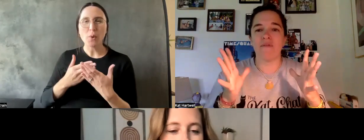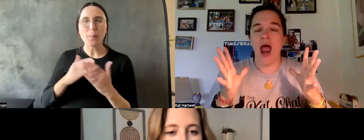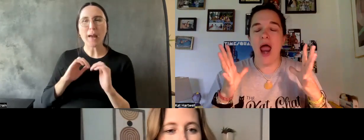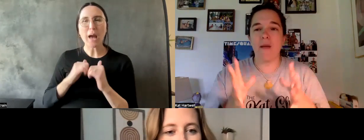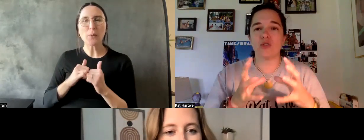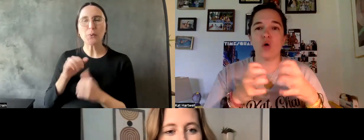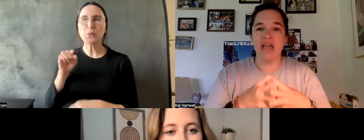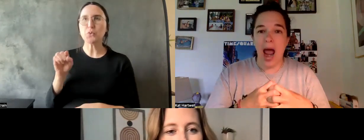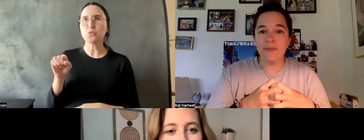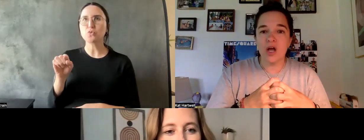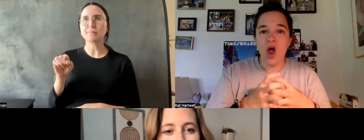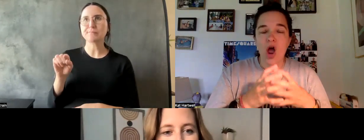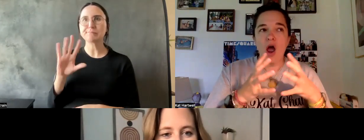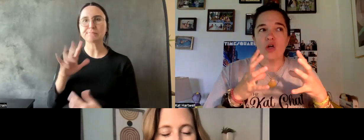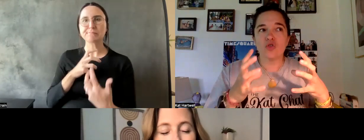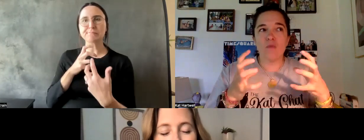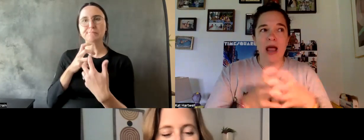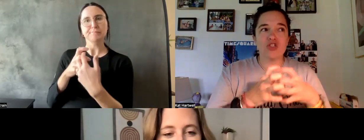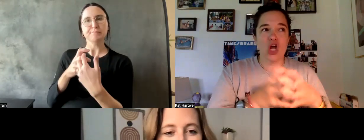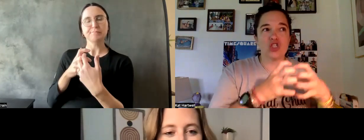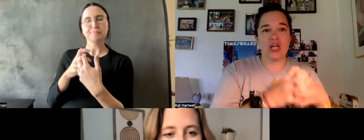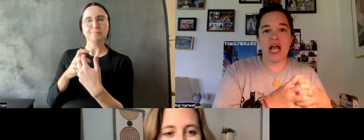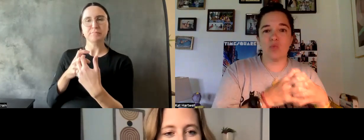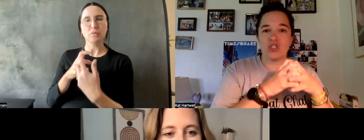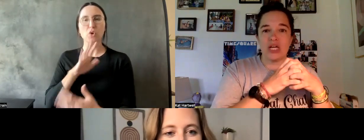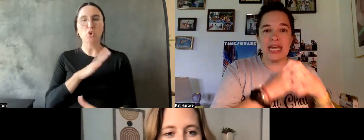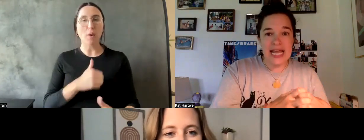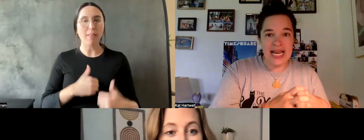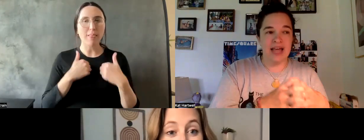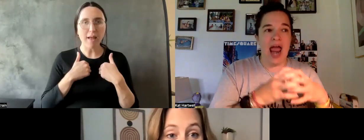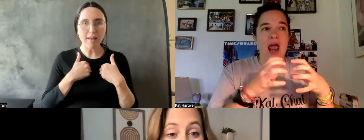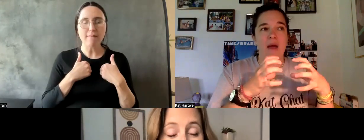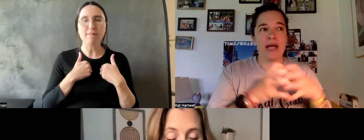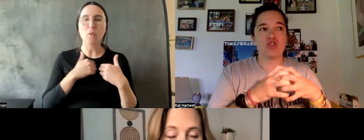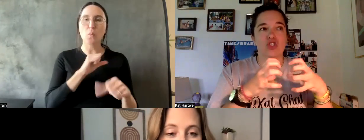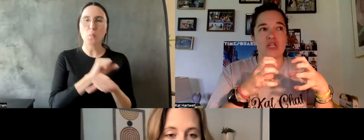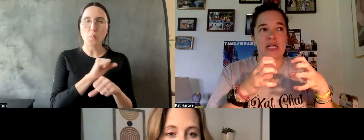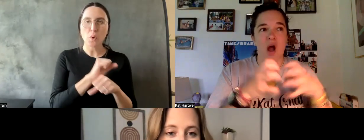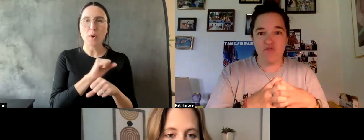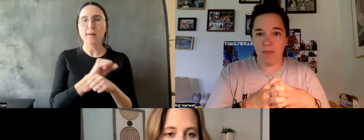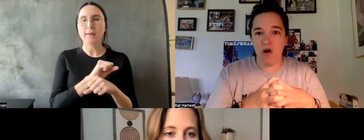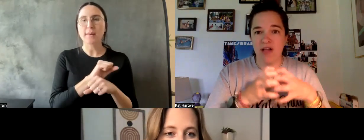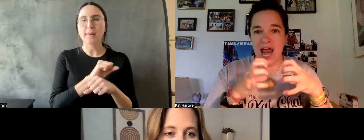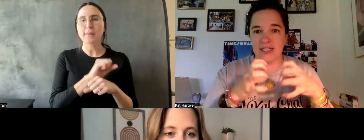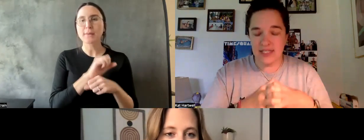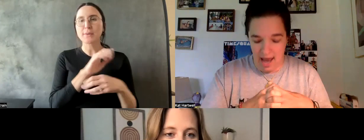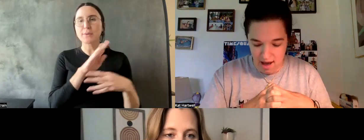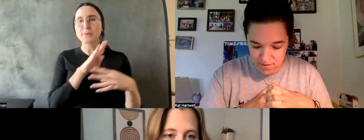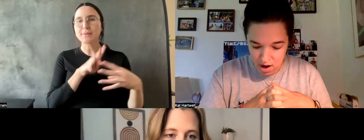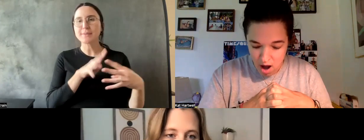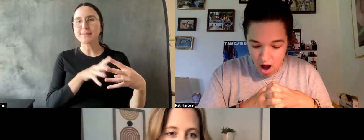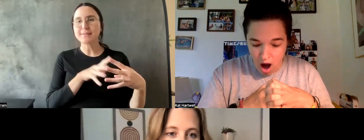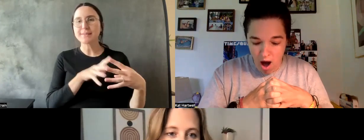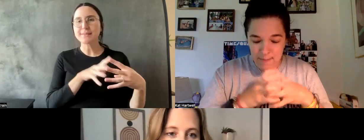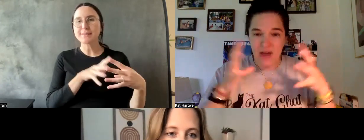to able to adapt to make sure she gets what she needs and make sure she's comfortable and